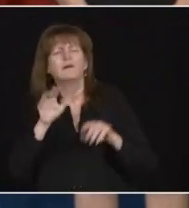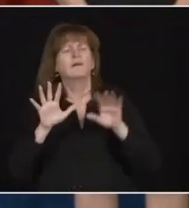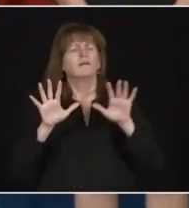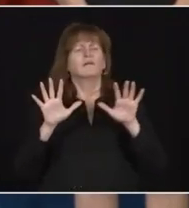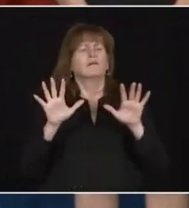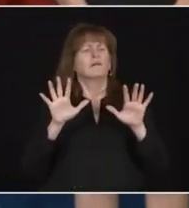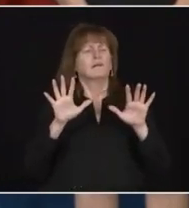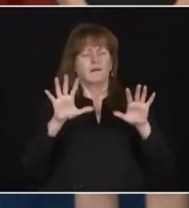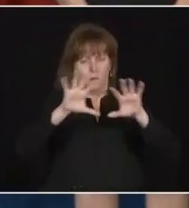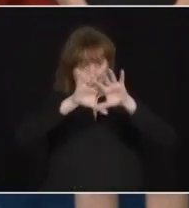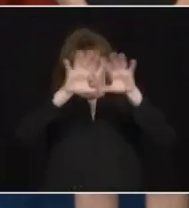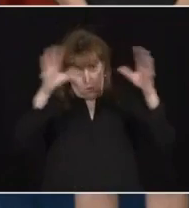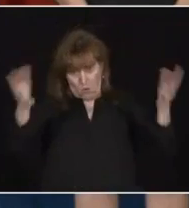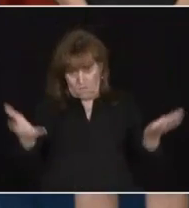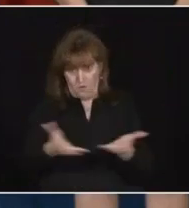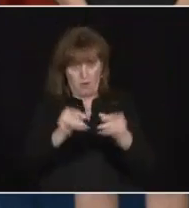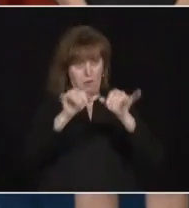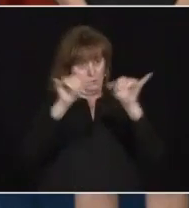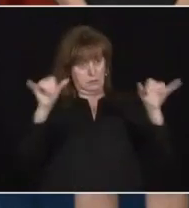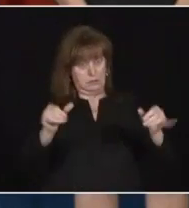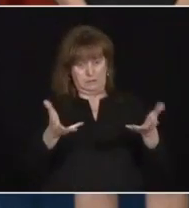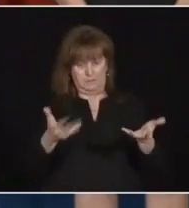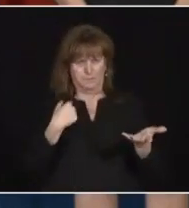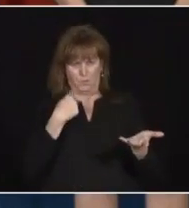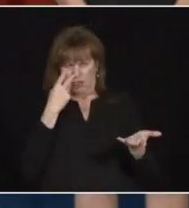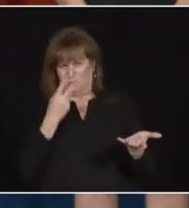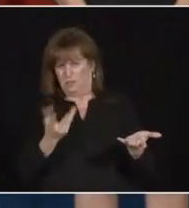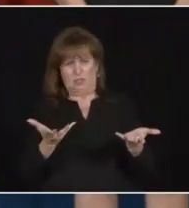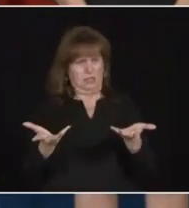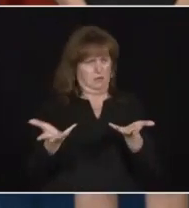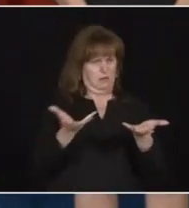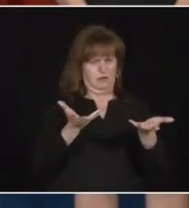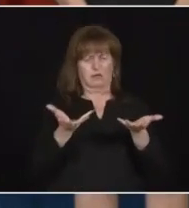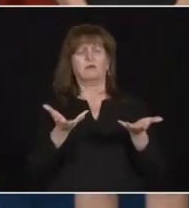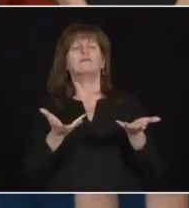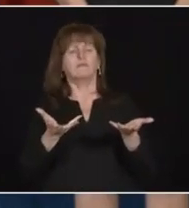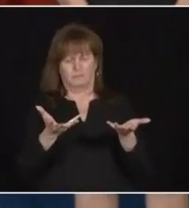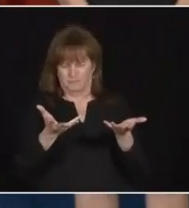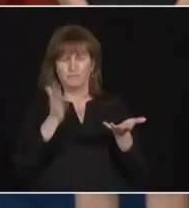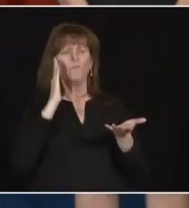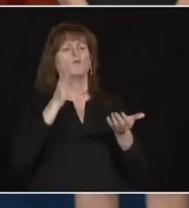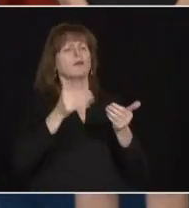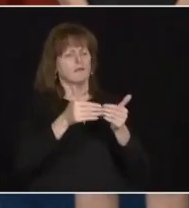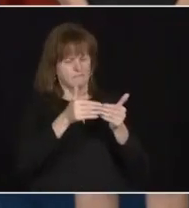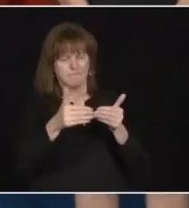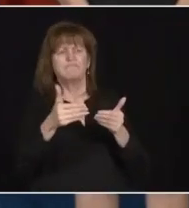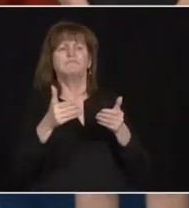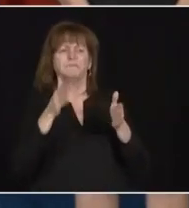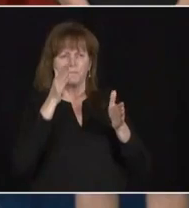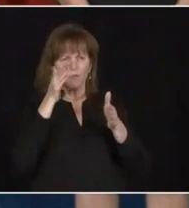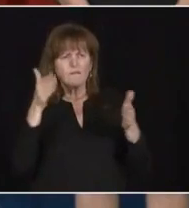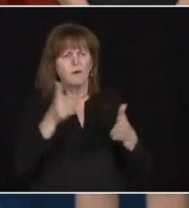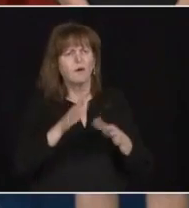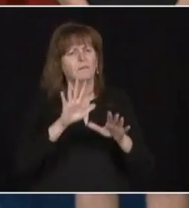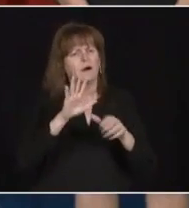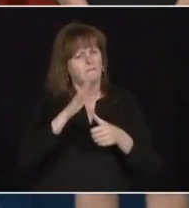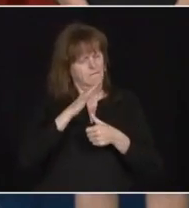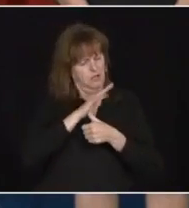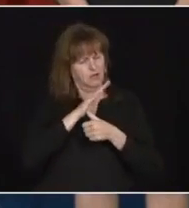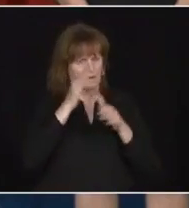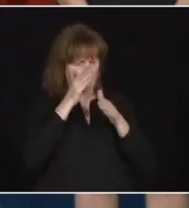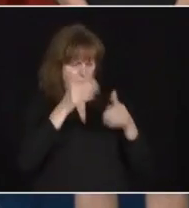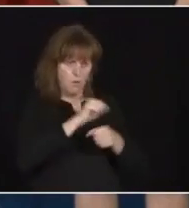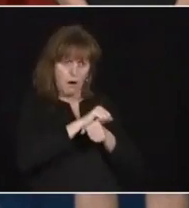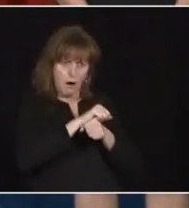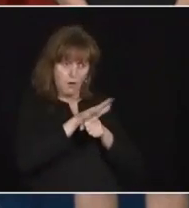plan coming from this. Once we are done focusing on the crises we have at hand. Thank you for